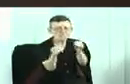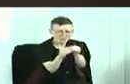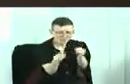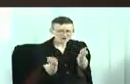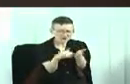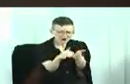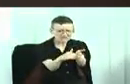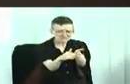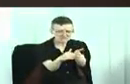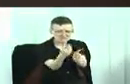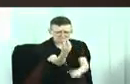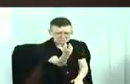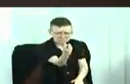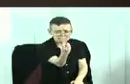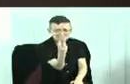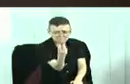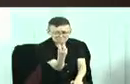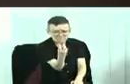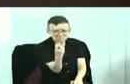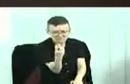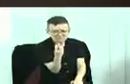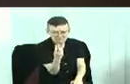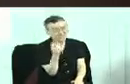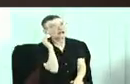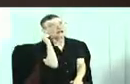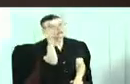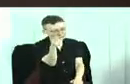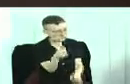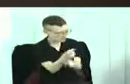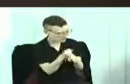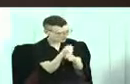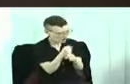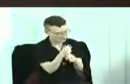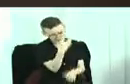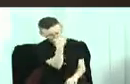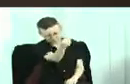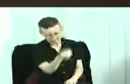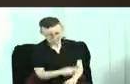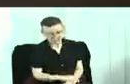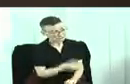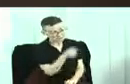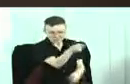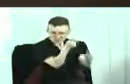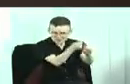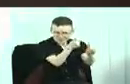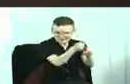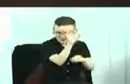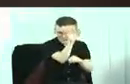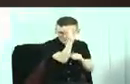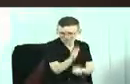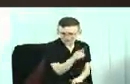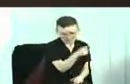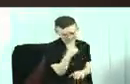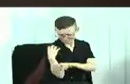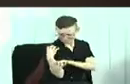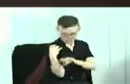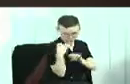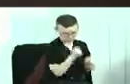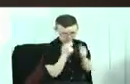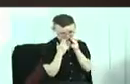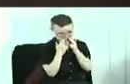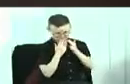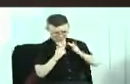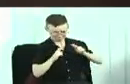closer, and then we finally ended up having coffee, and we sat down, we had a conversation. And it turned out that he was a pastor in a very conservative, fundamental